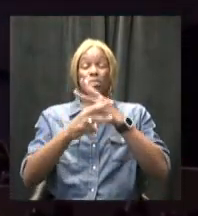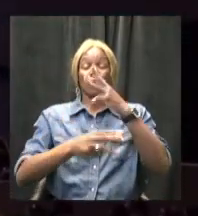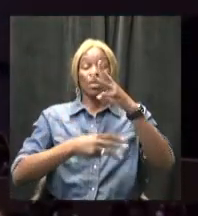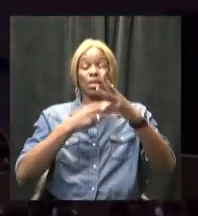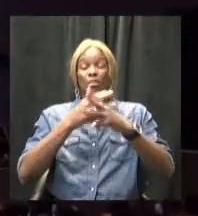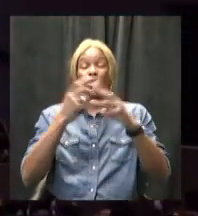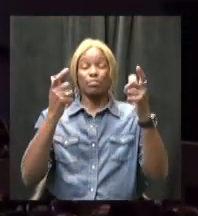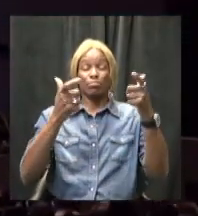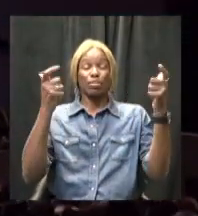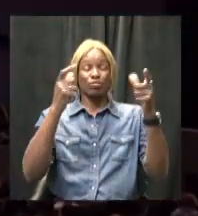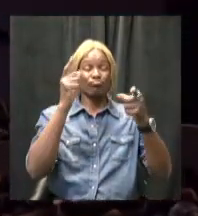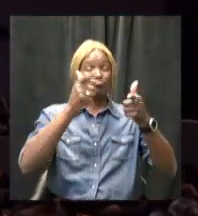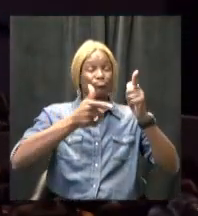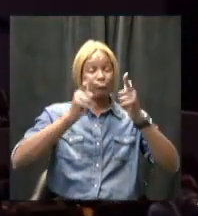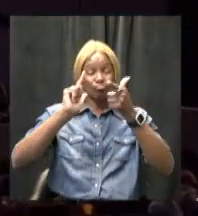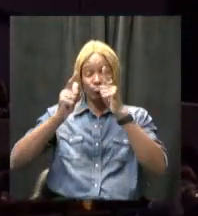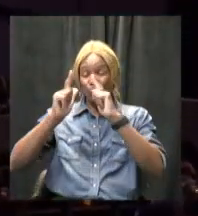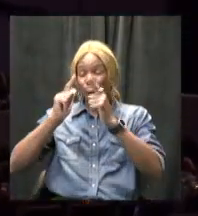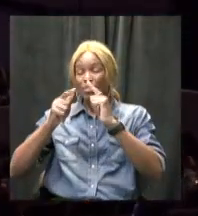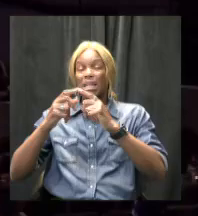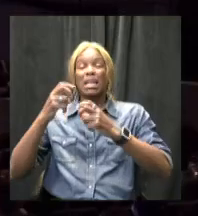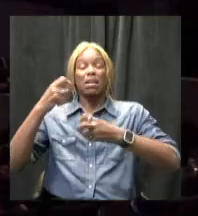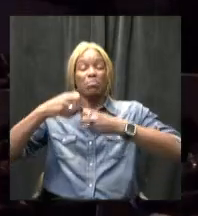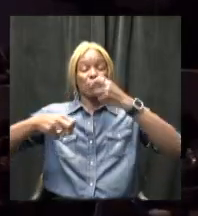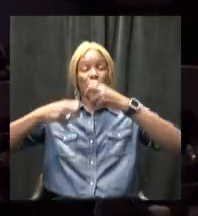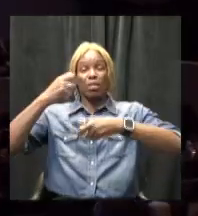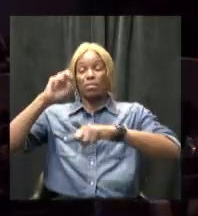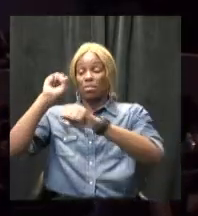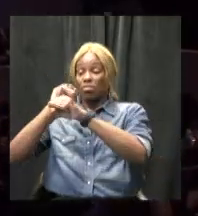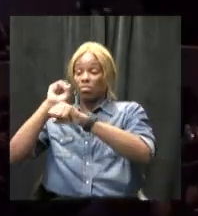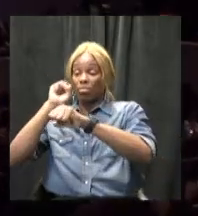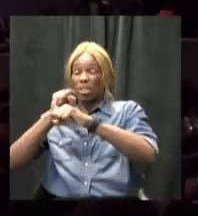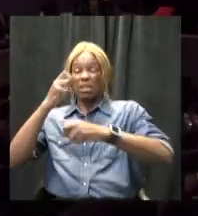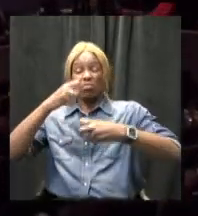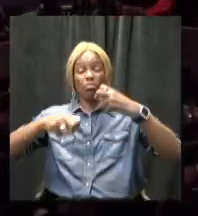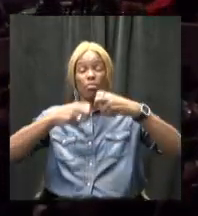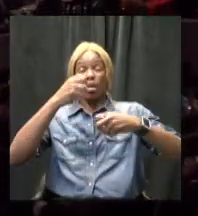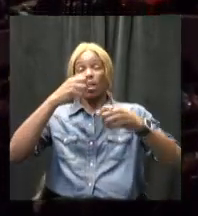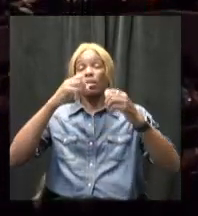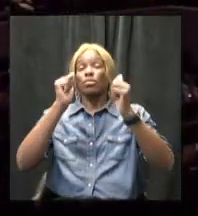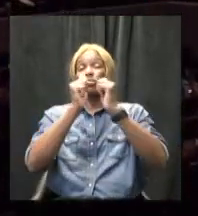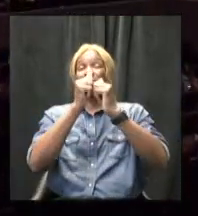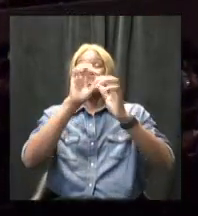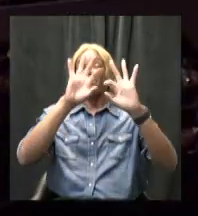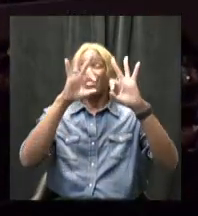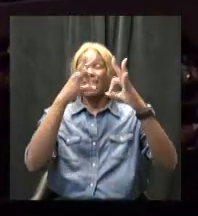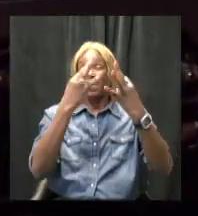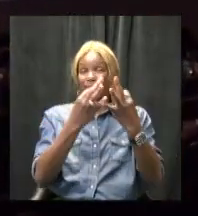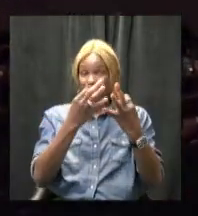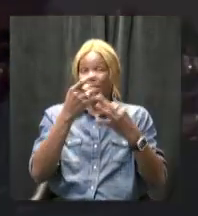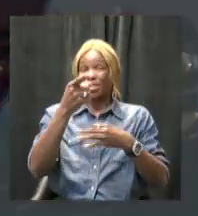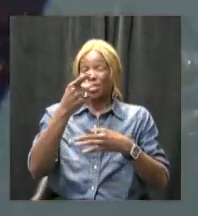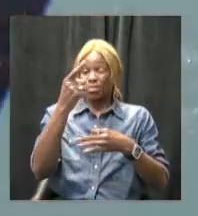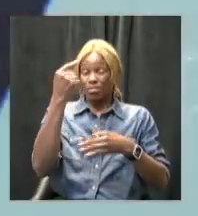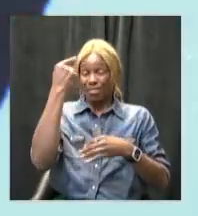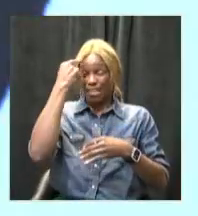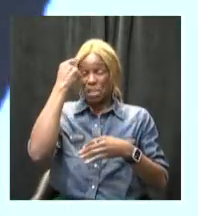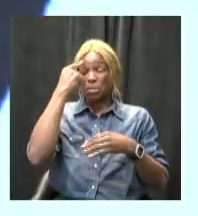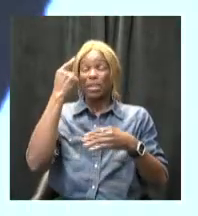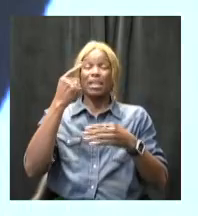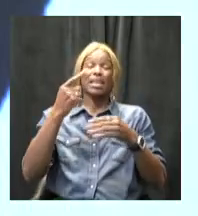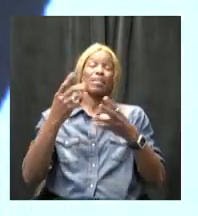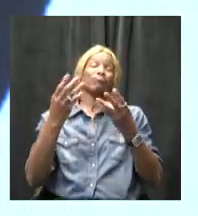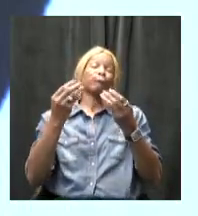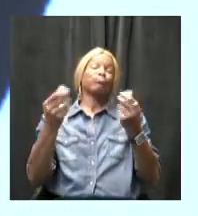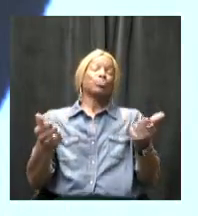and inflation and issues on your job and issues in your family, do you think you can handle that on your own? Do